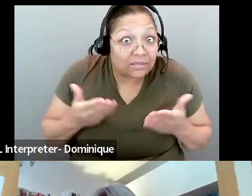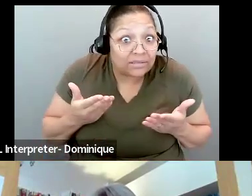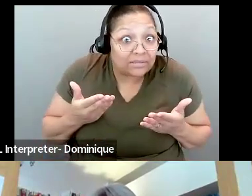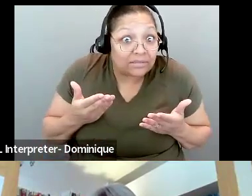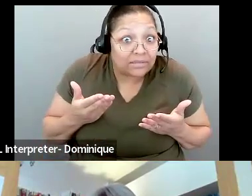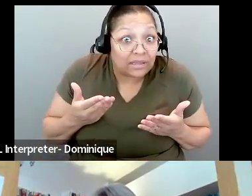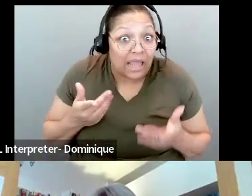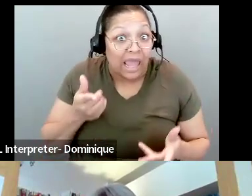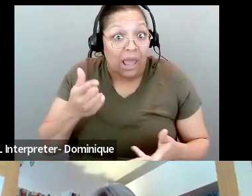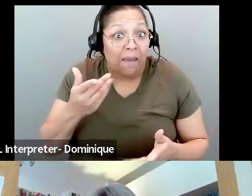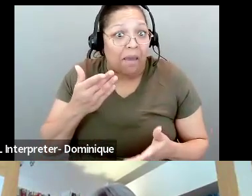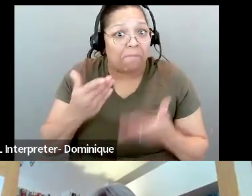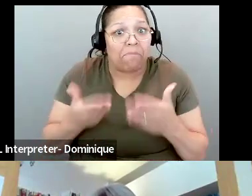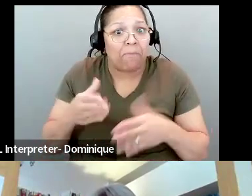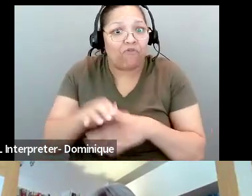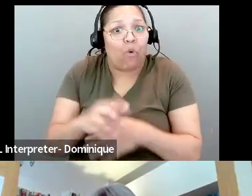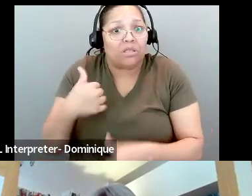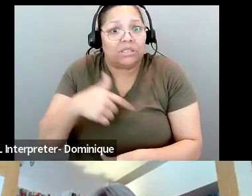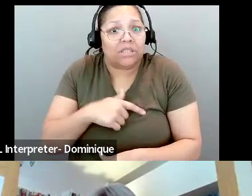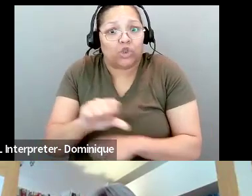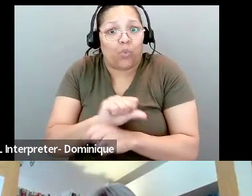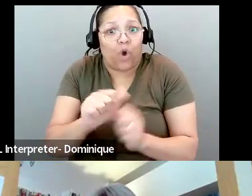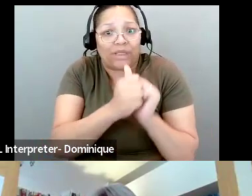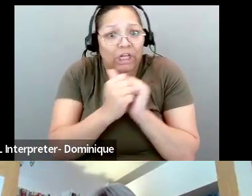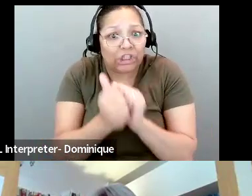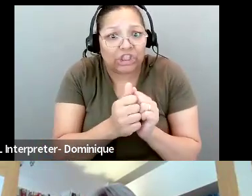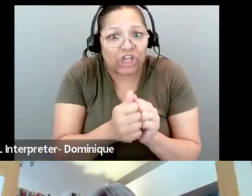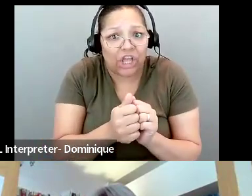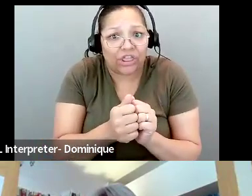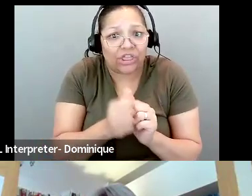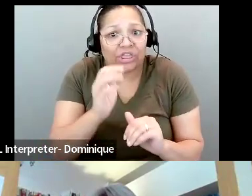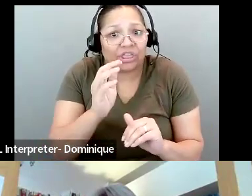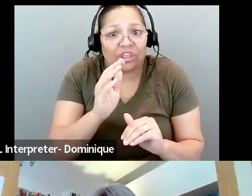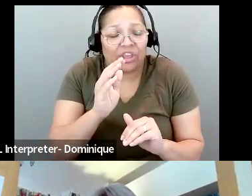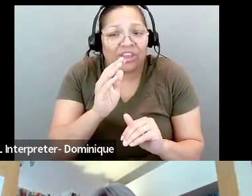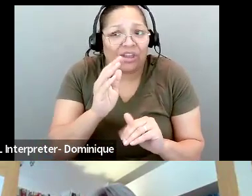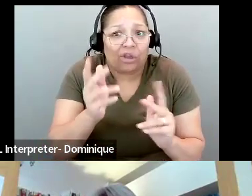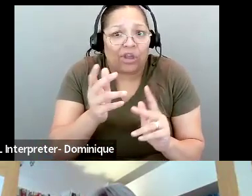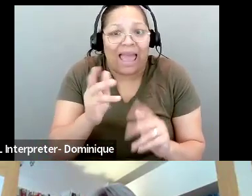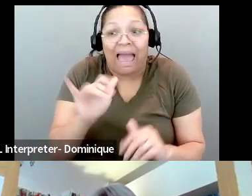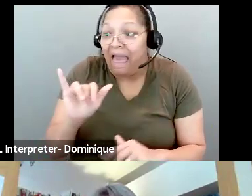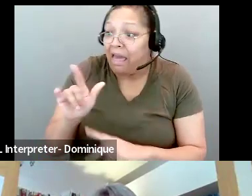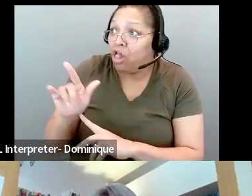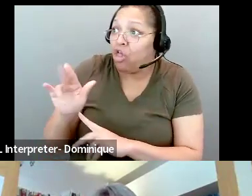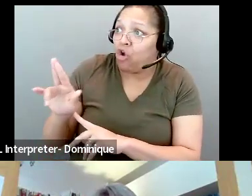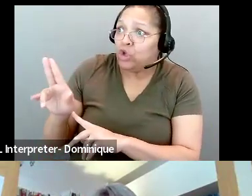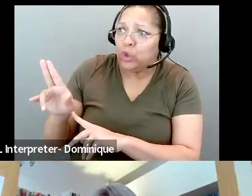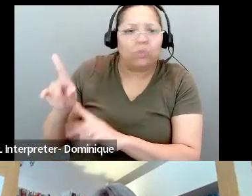force us to work with each other rather than, um, ILRU is great in a lot of